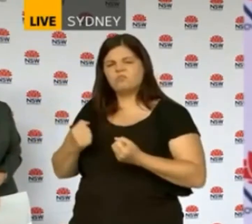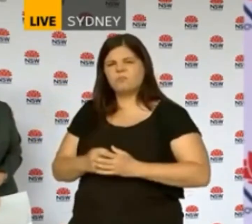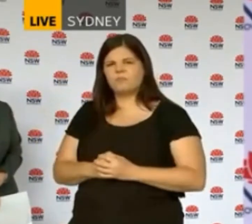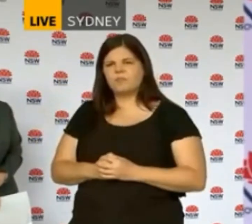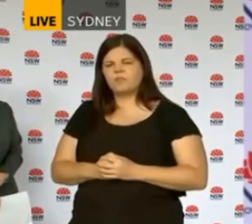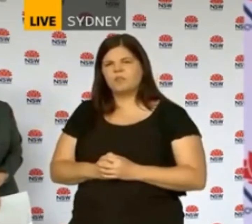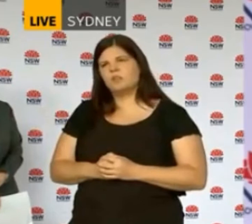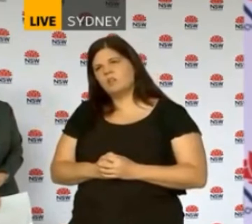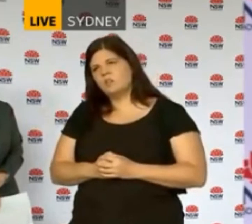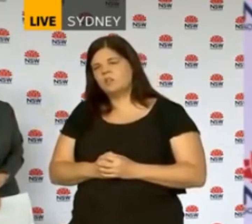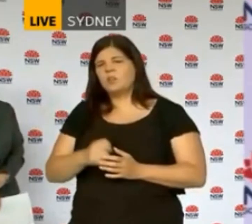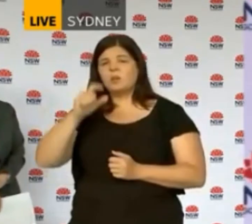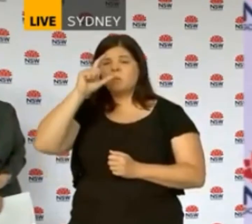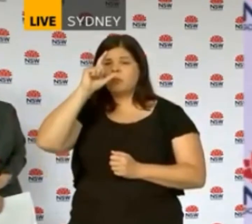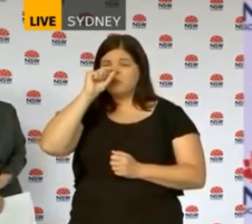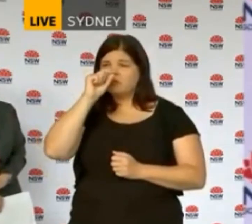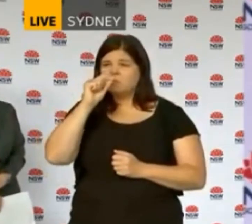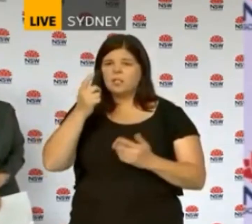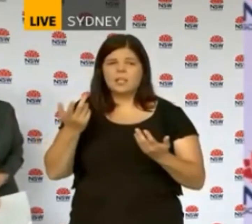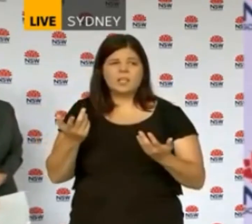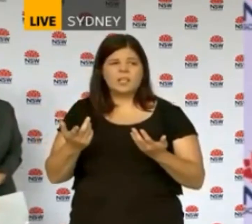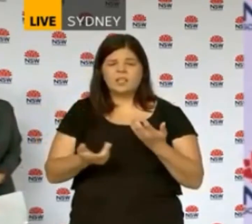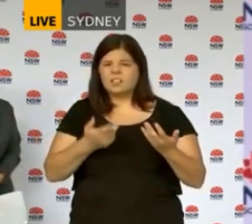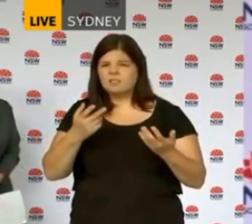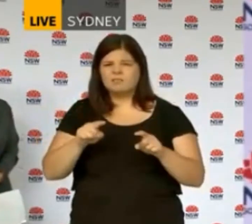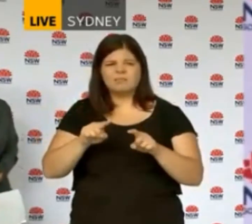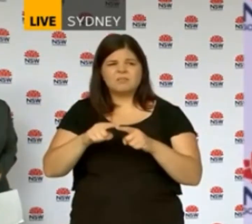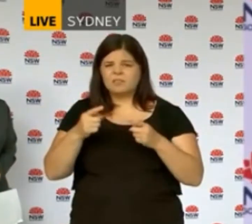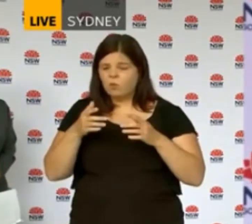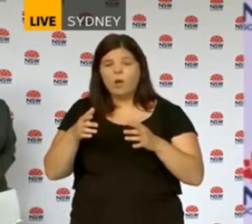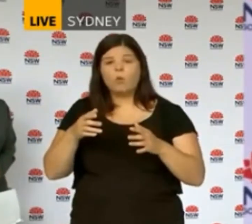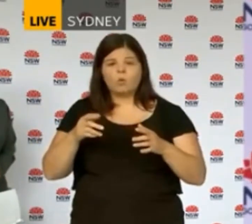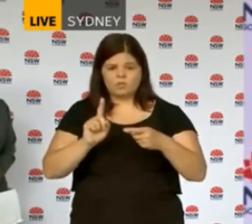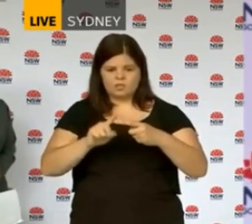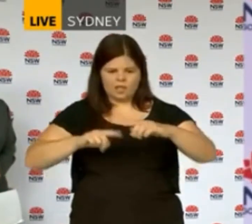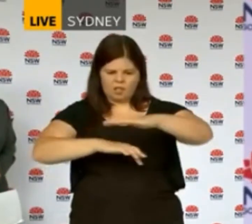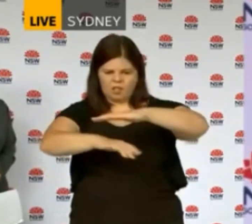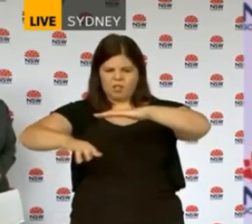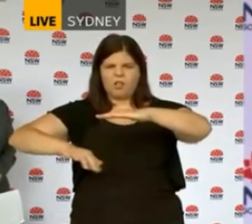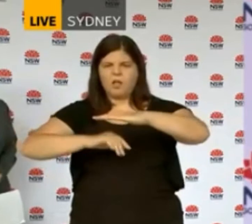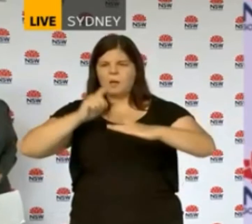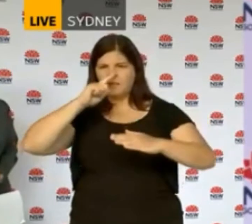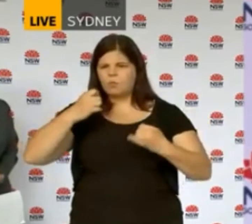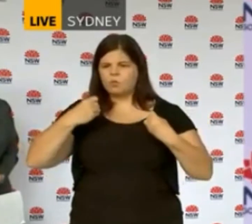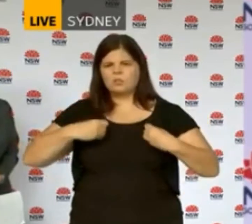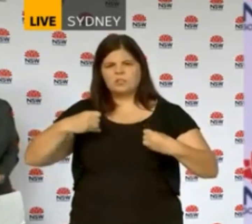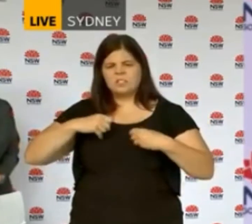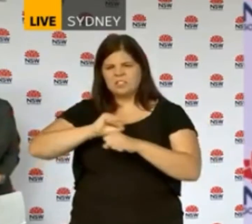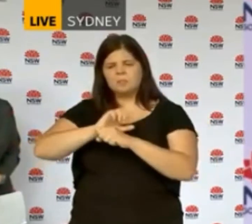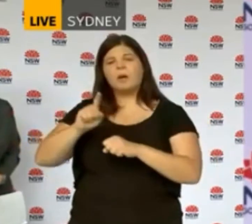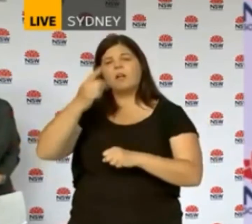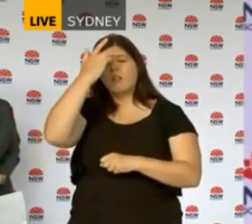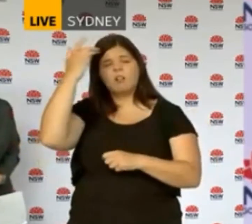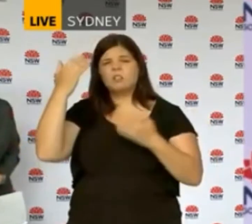of unknown a chain of transmission or chains of transmission still circulating in the far end of the Northern